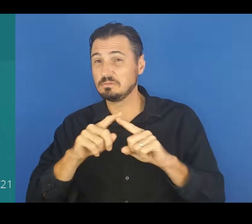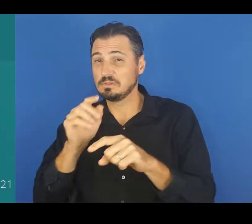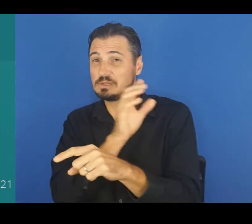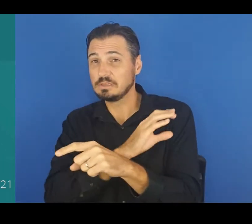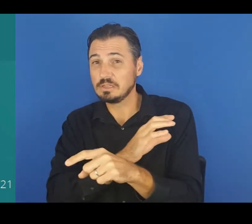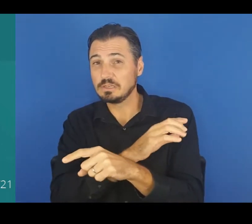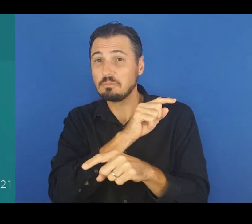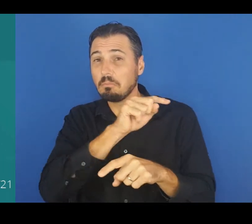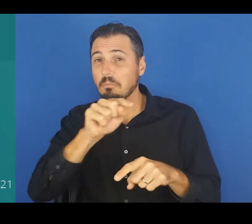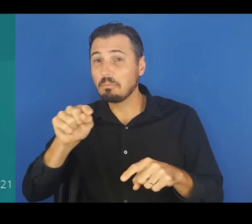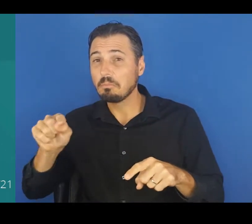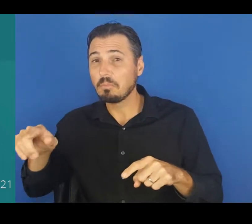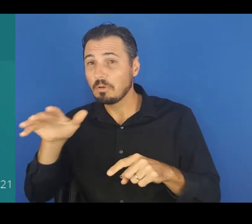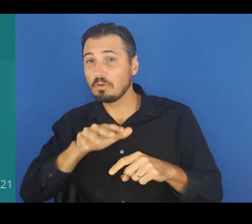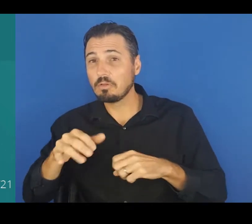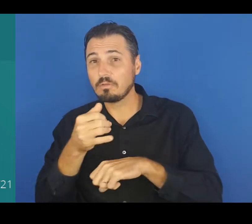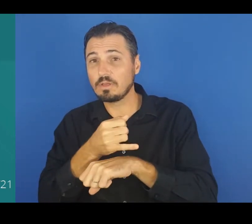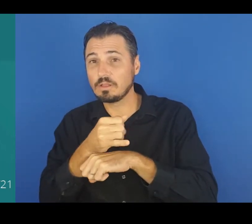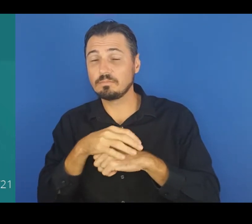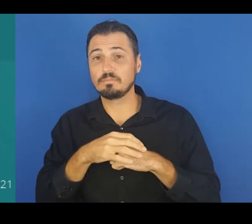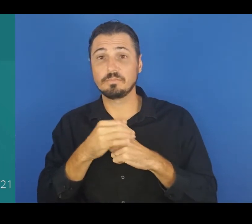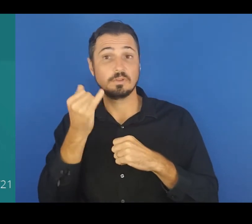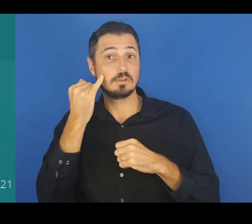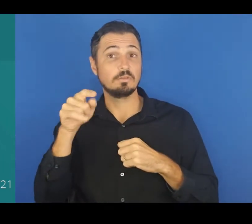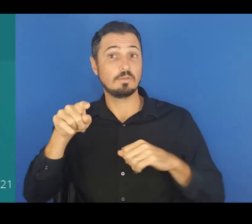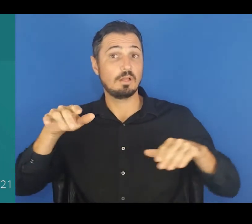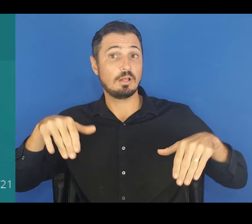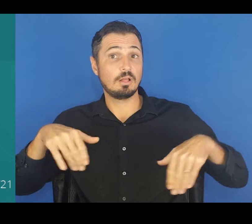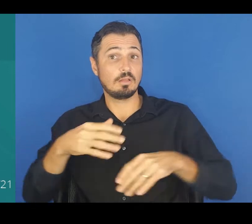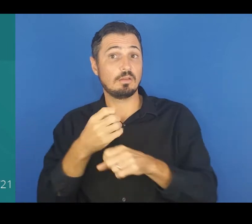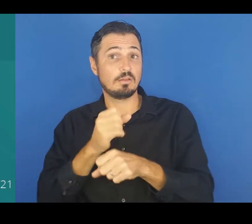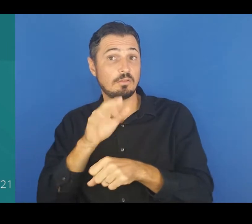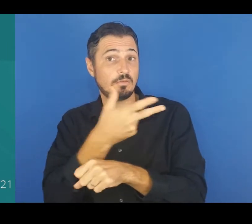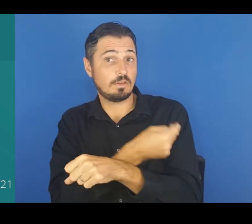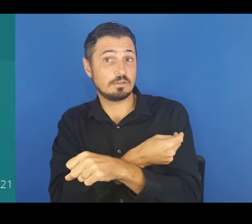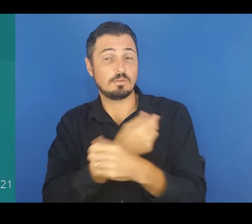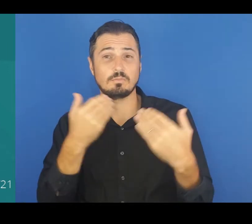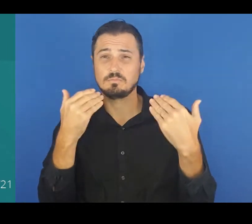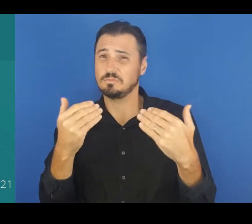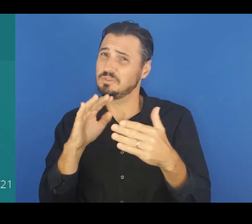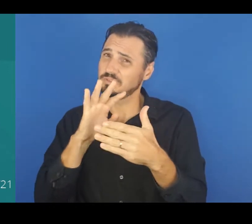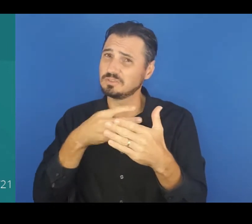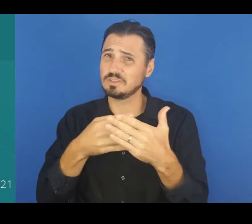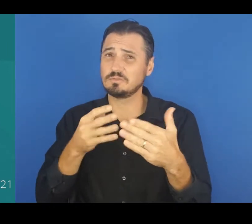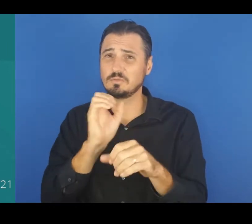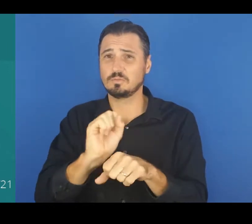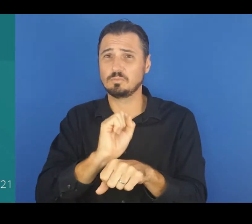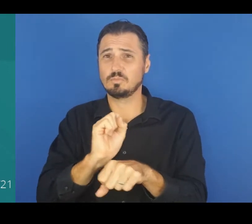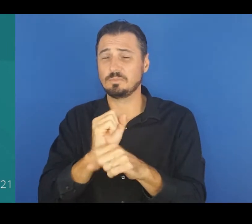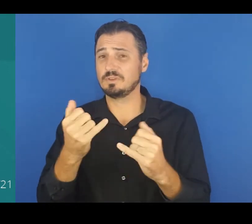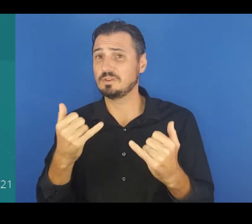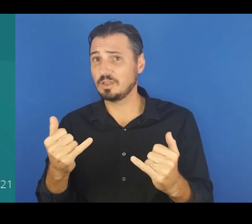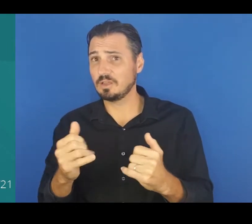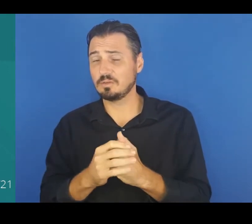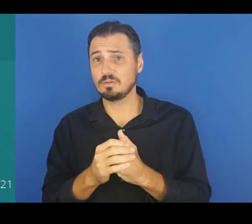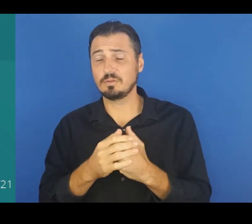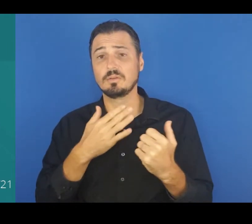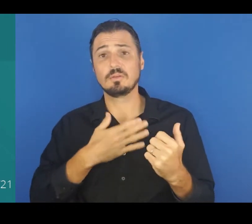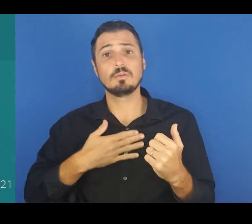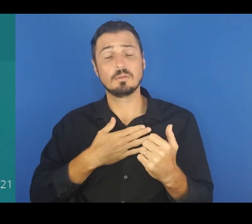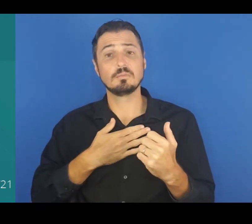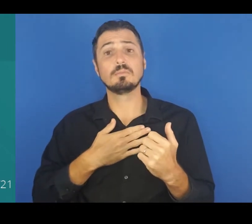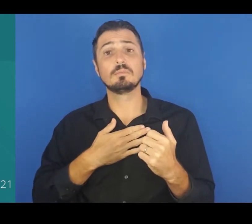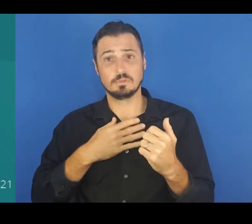clinics around the island. If you have not been vaccinated, please schedule an appointment now. Go